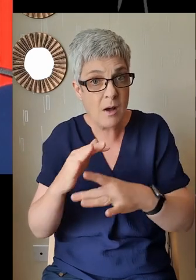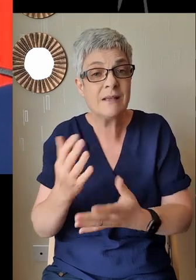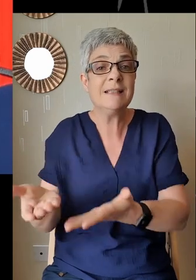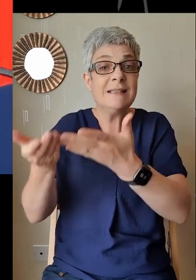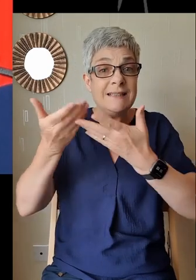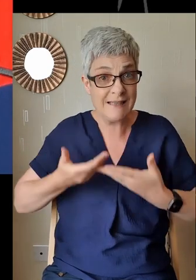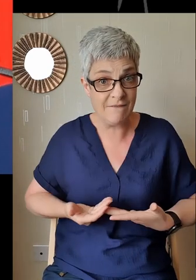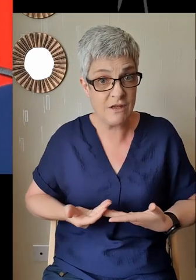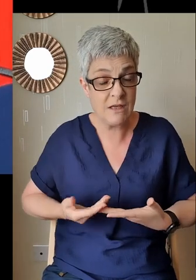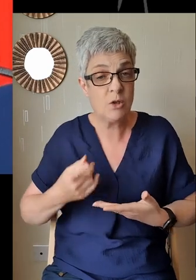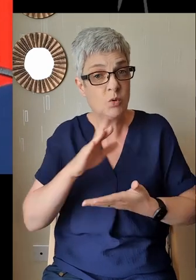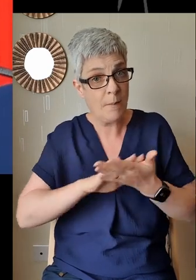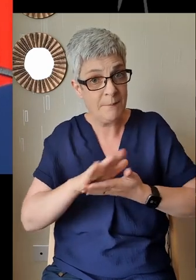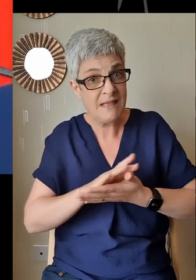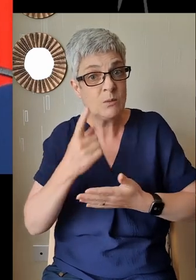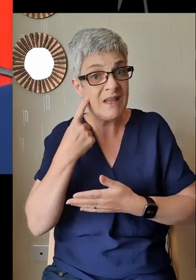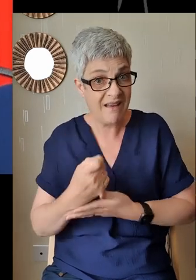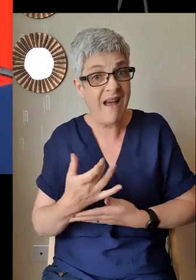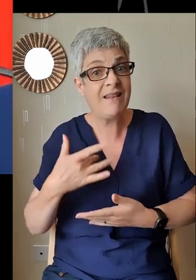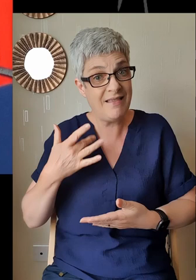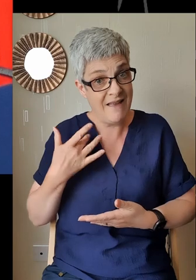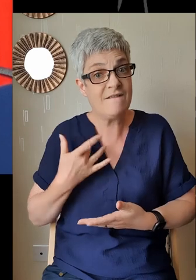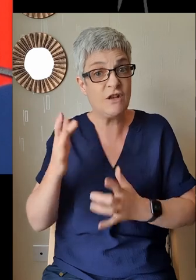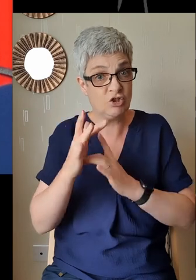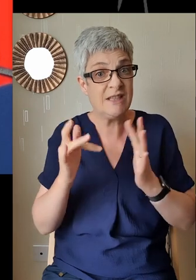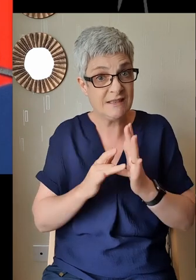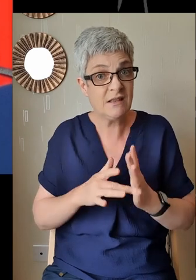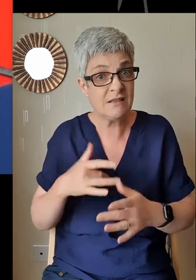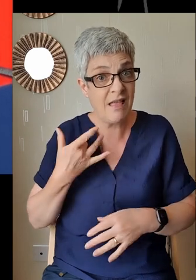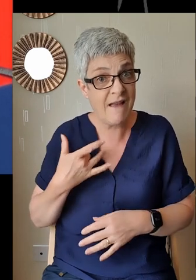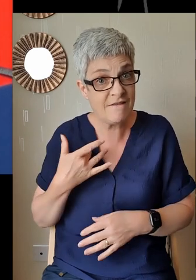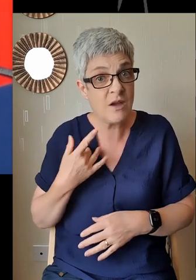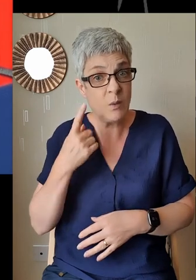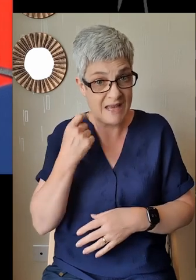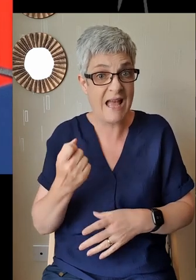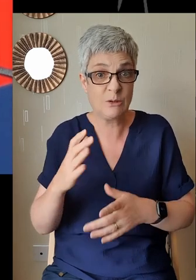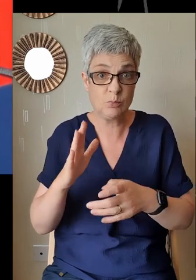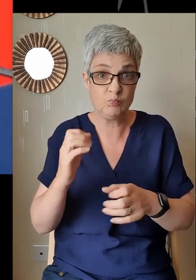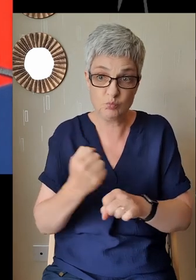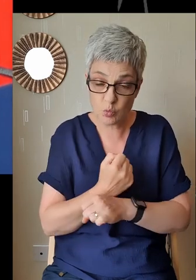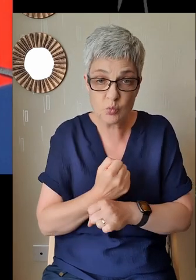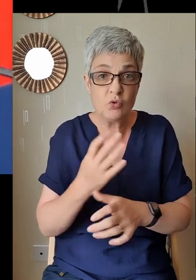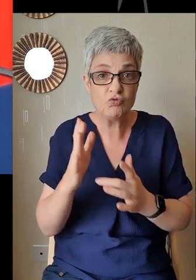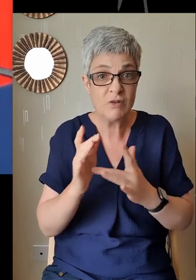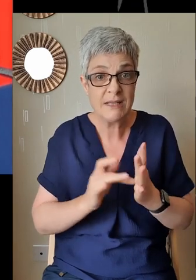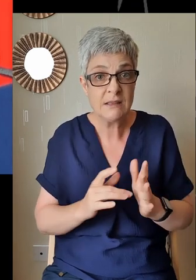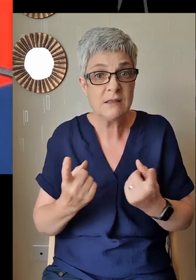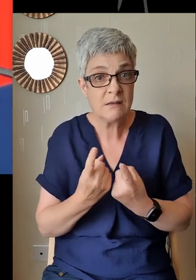we can then live the Jesus life, so that we can then do the Jesus stuff.